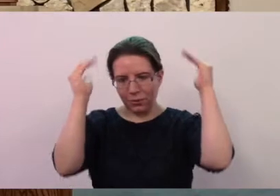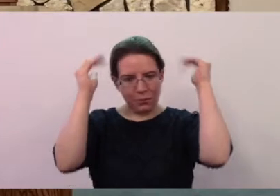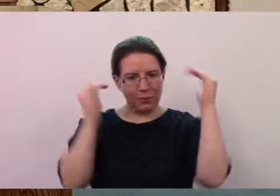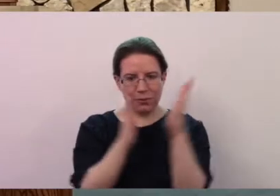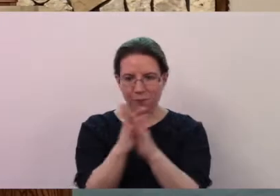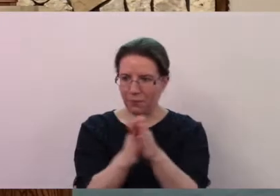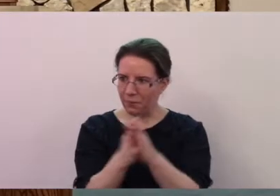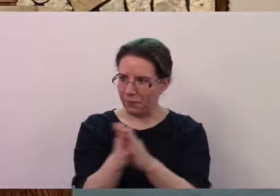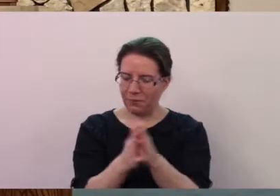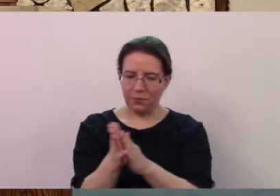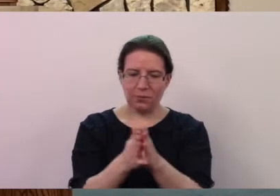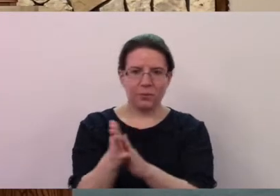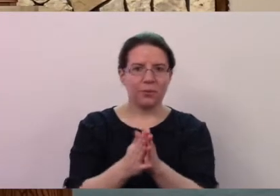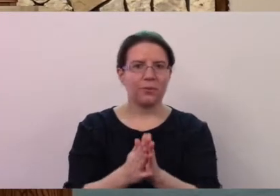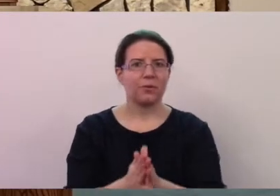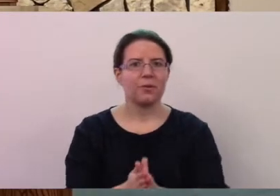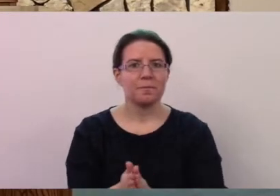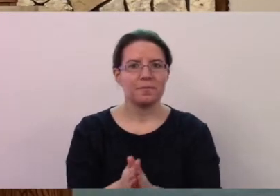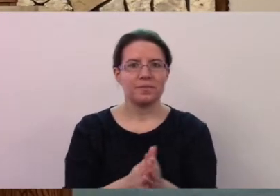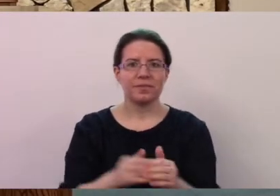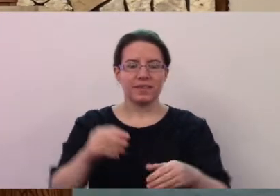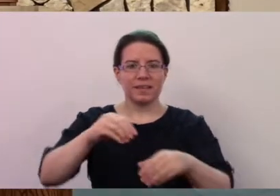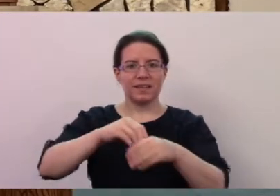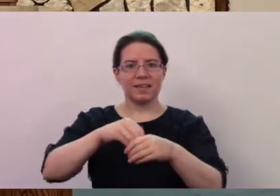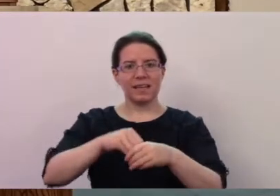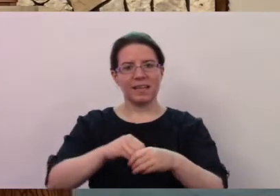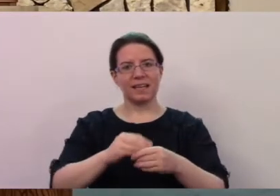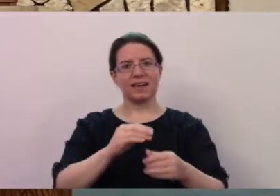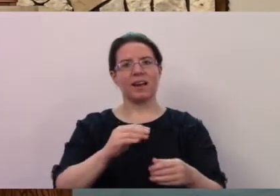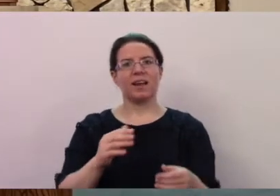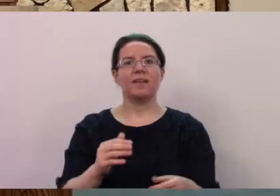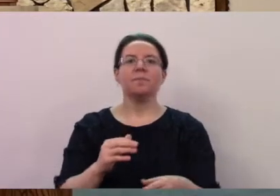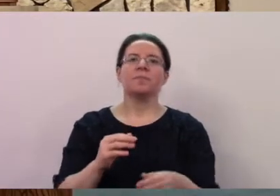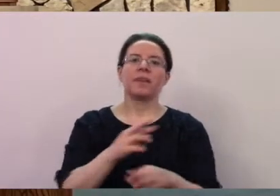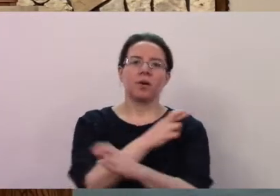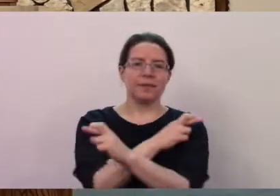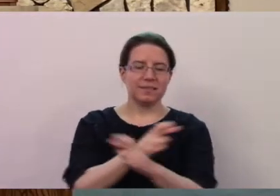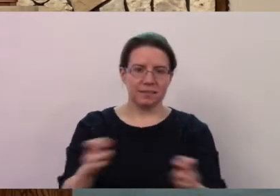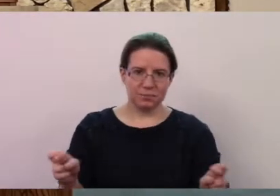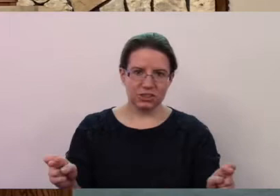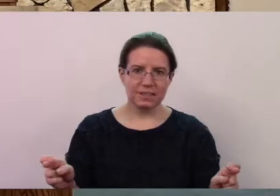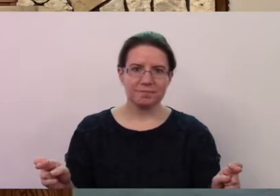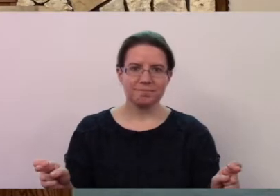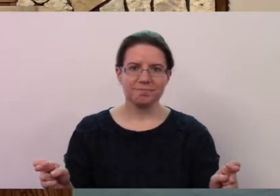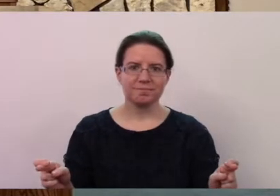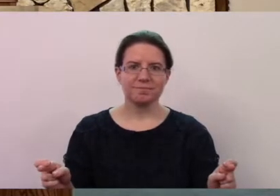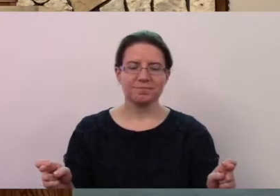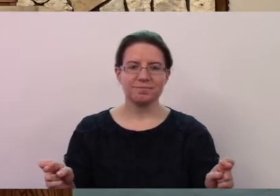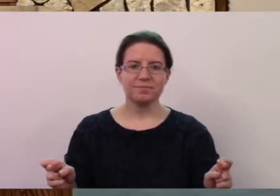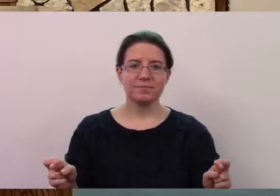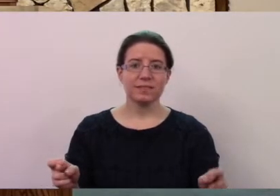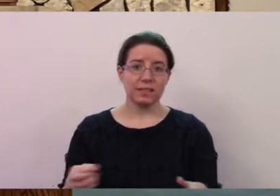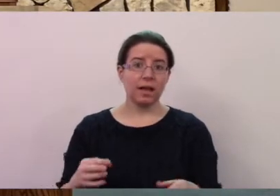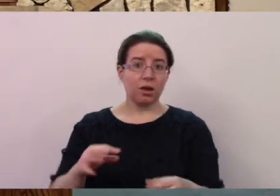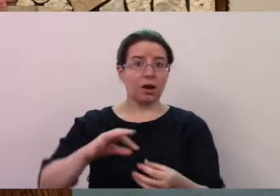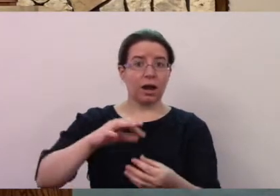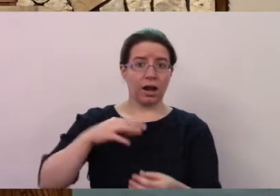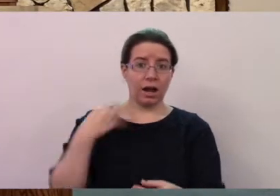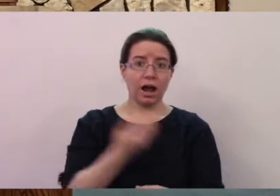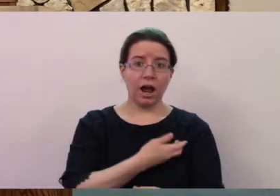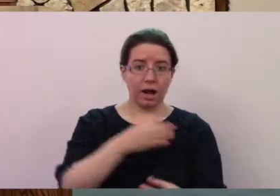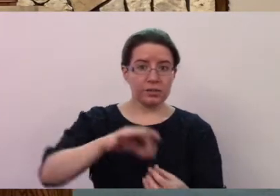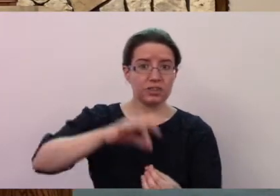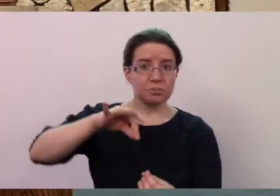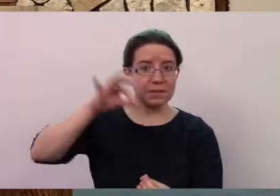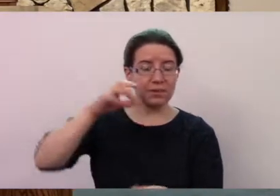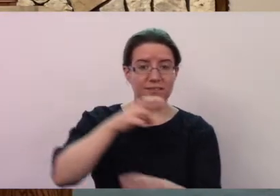in your full redemption. Hallelujah. We've been redeemed. Our spirits have been redeemed from